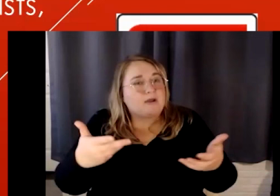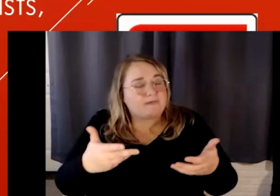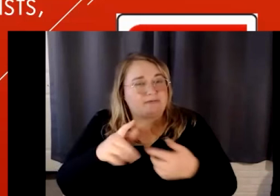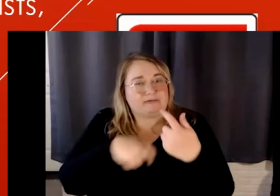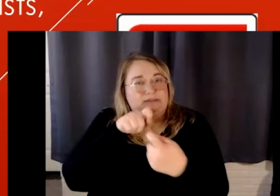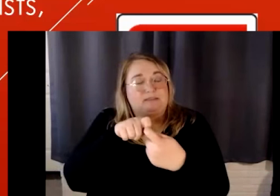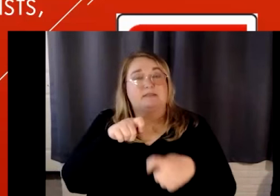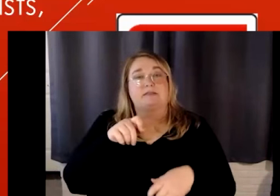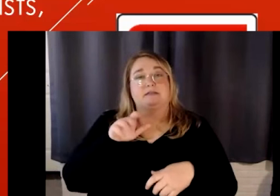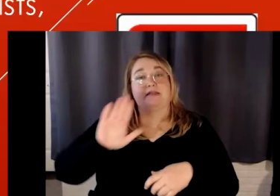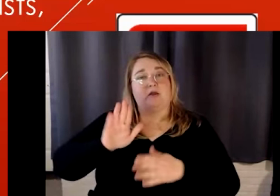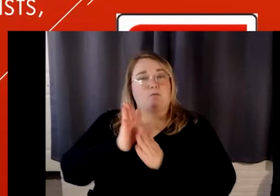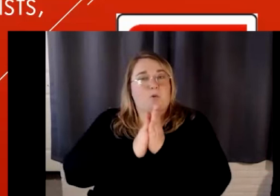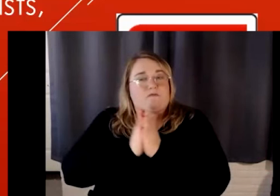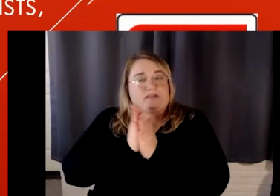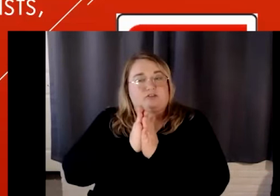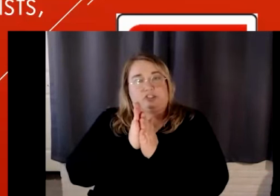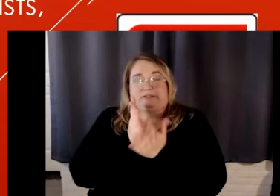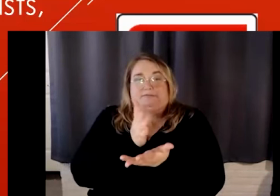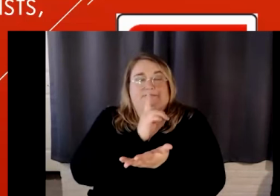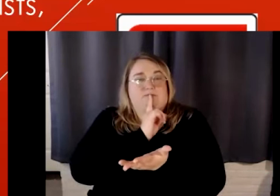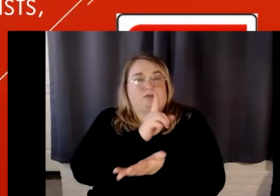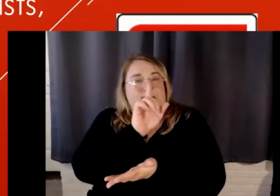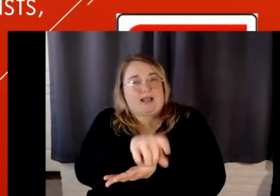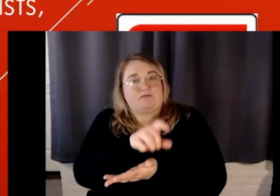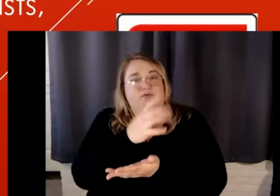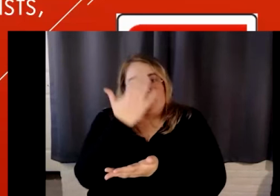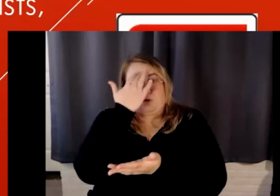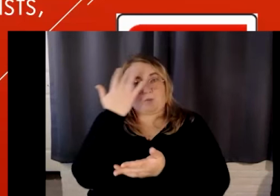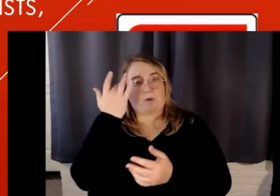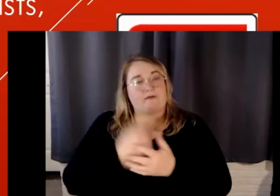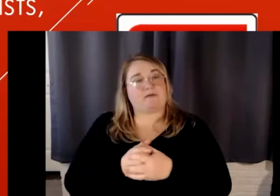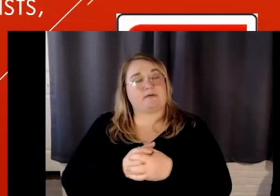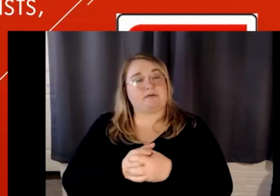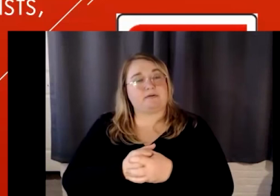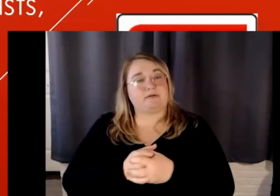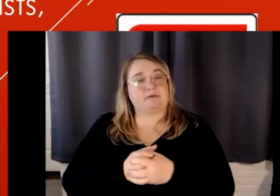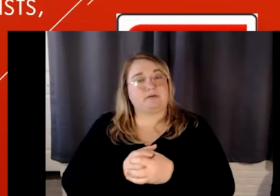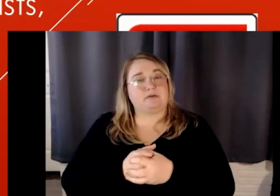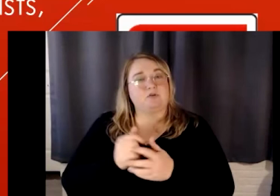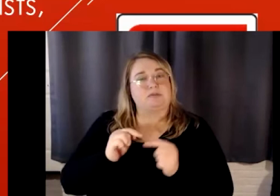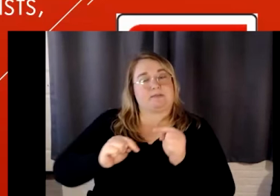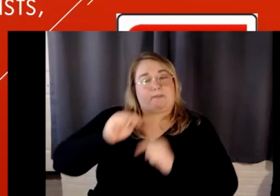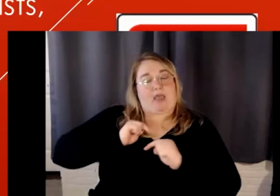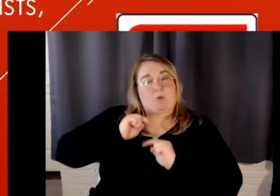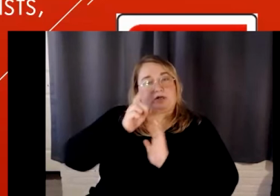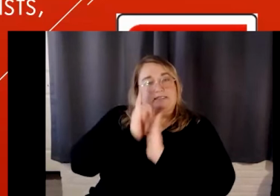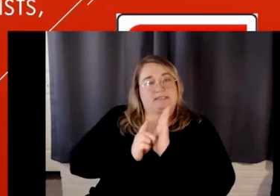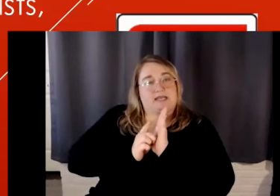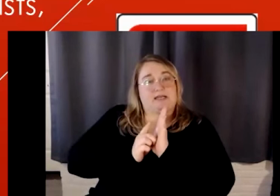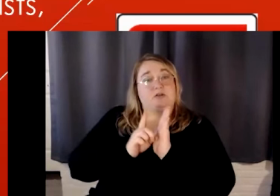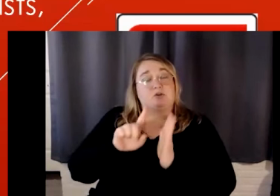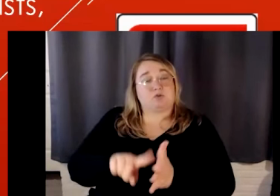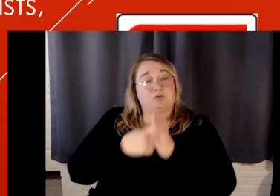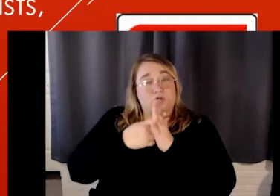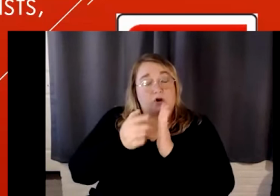motivation. The assessment is developed in a backward design. We start with the competency, then we go to the assessment,